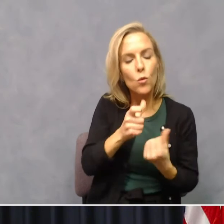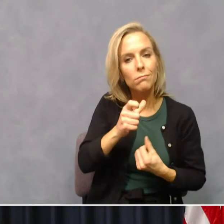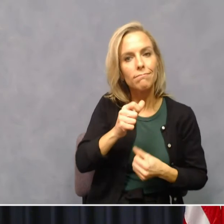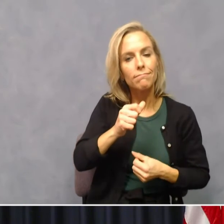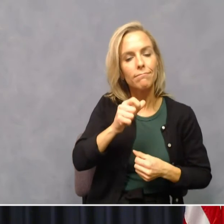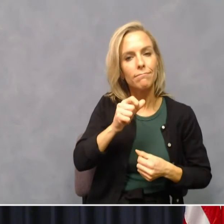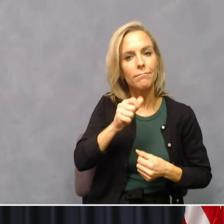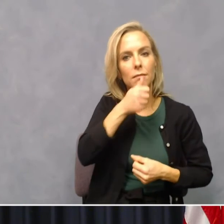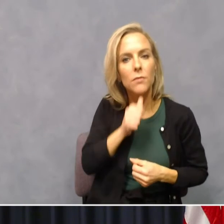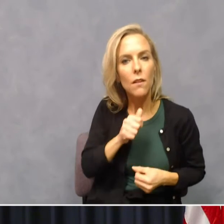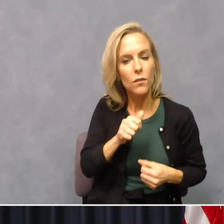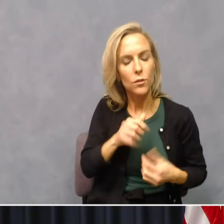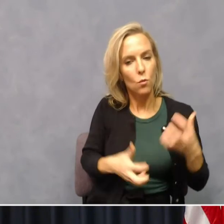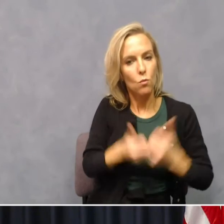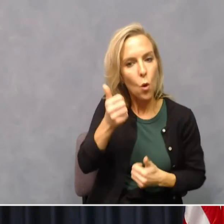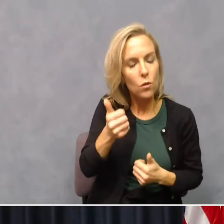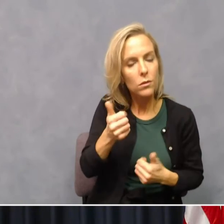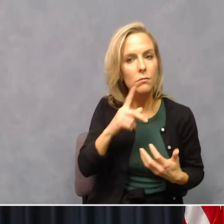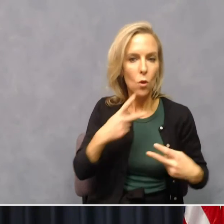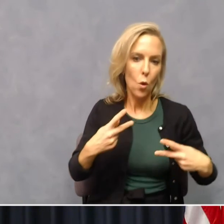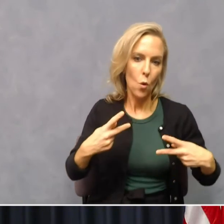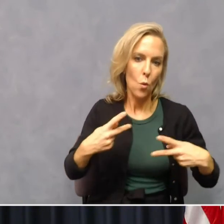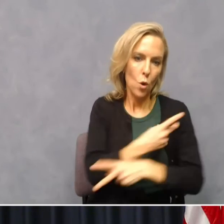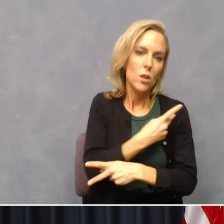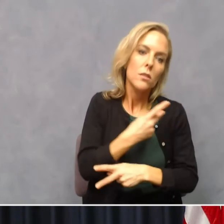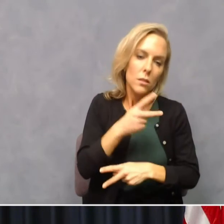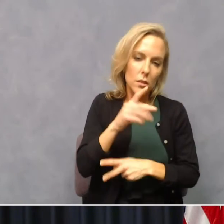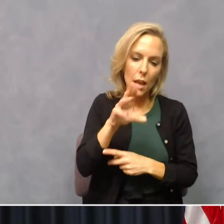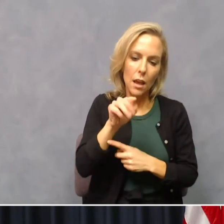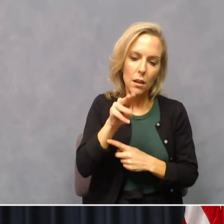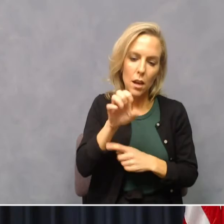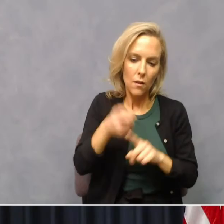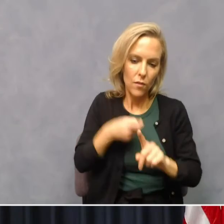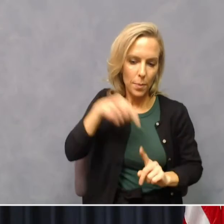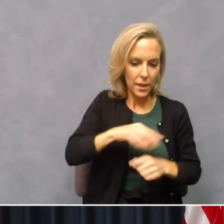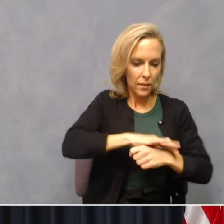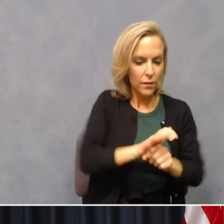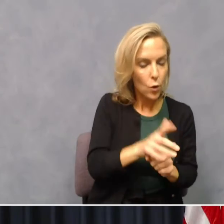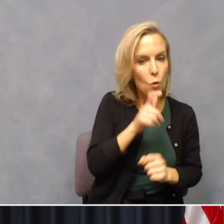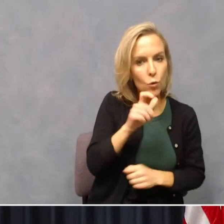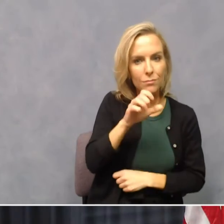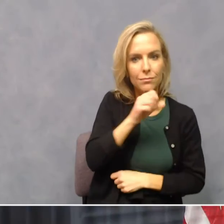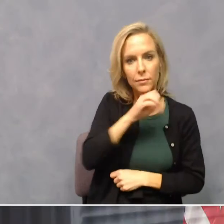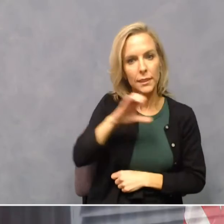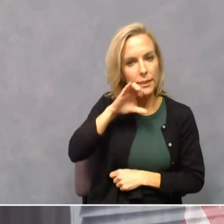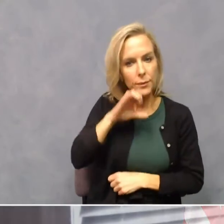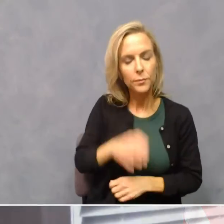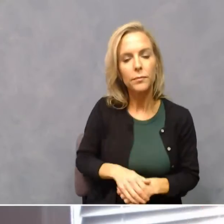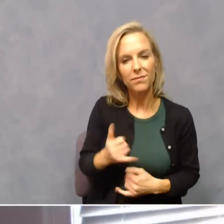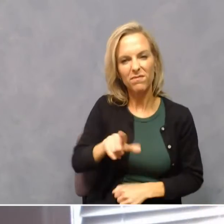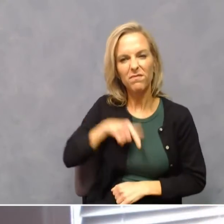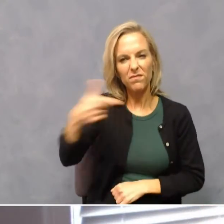worst outcomes from this virus, which are our seniors. Dr. Stack.